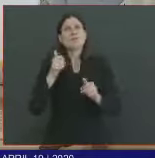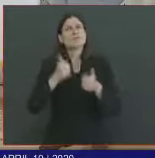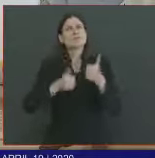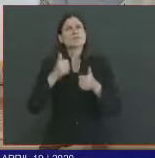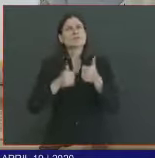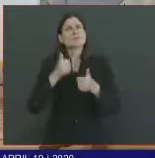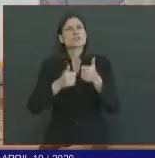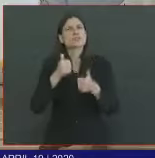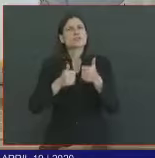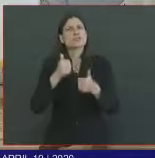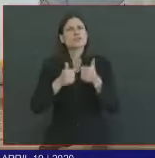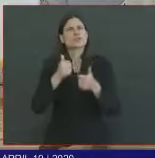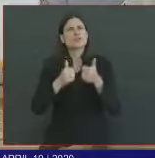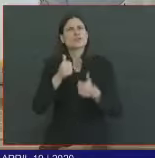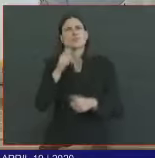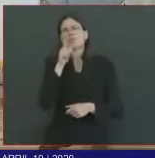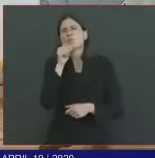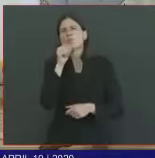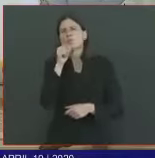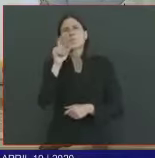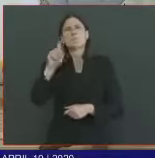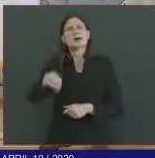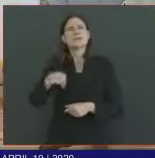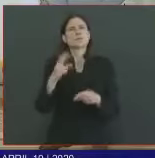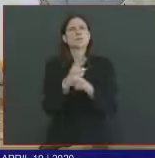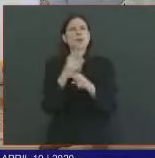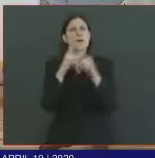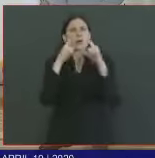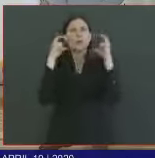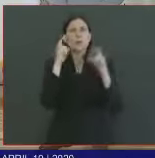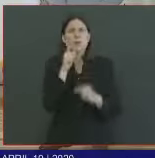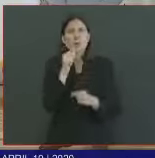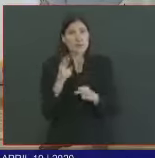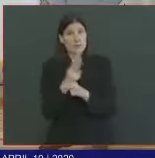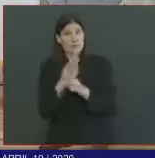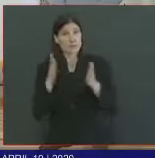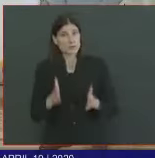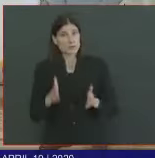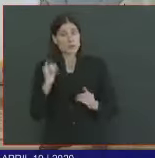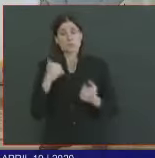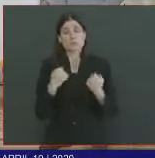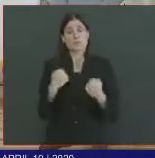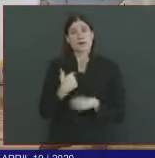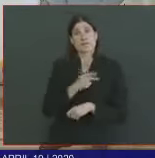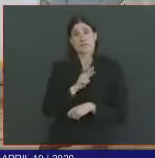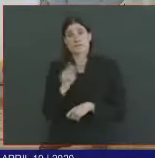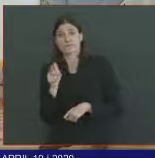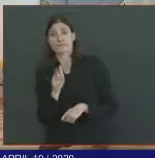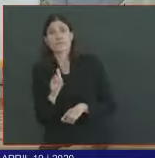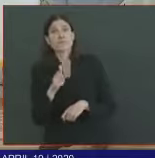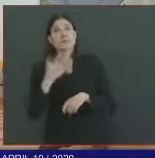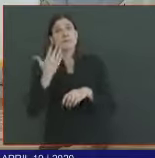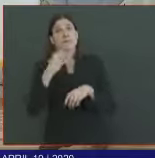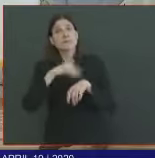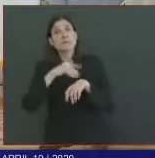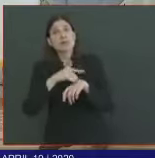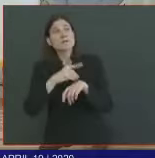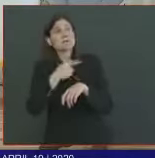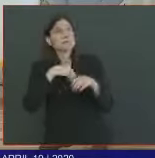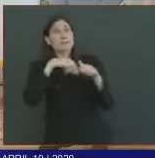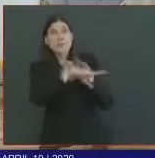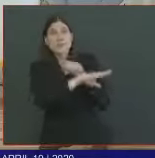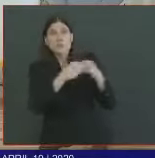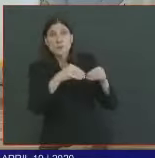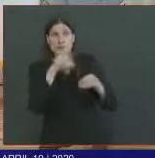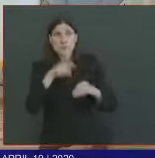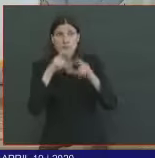wear. Could you please say unequivocally, are Rhode Islanders required to wear masks inside customer-facing businesses? Yes,